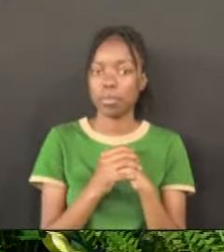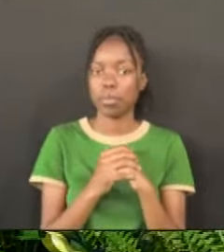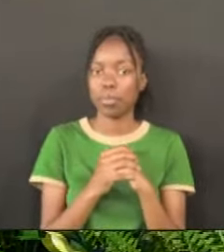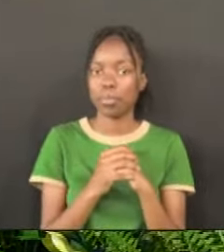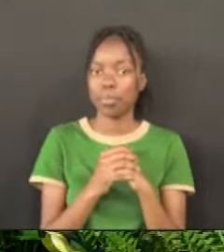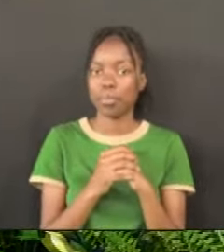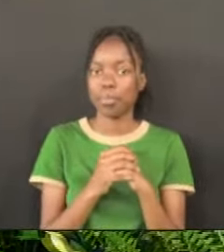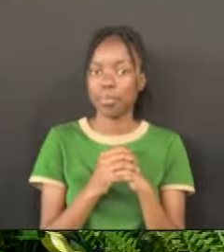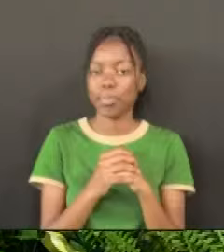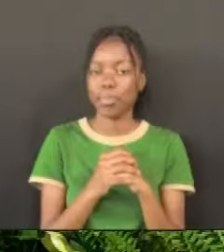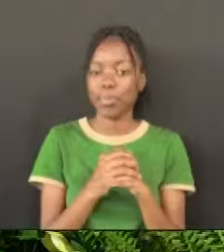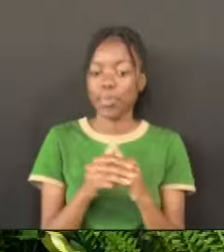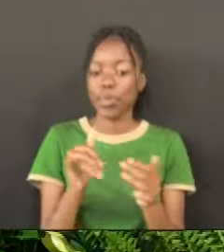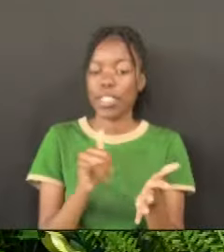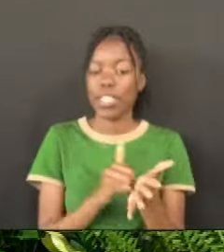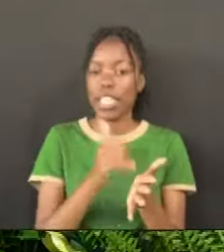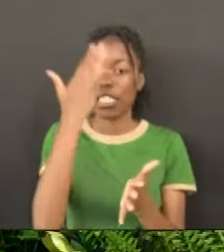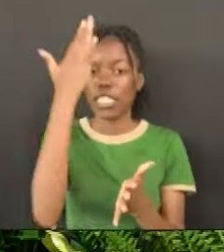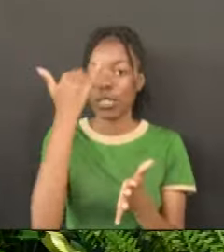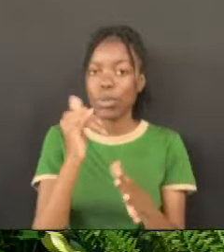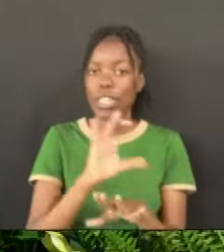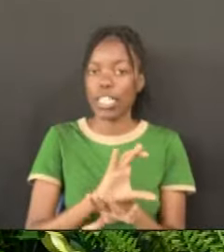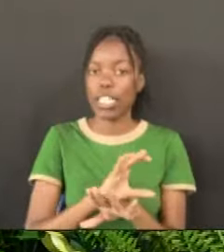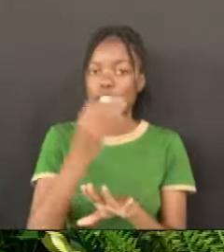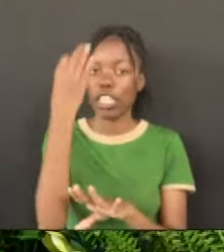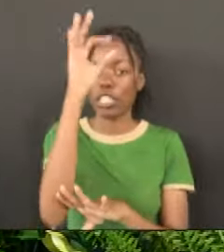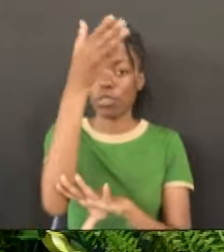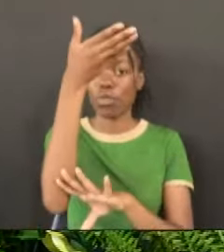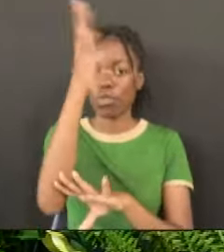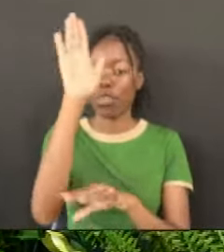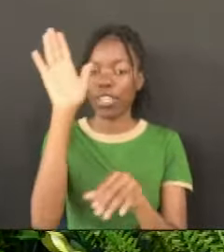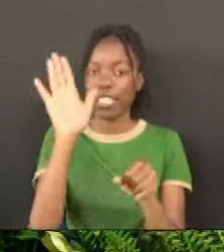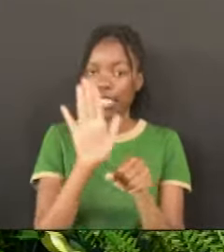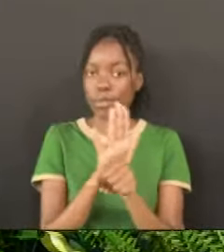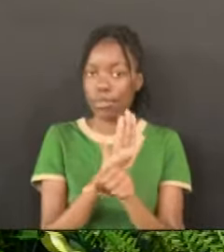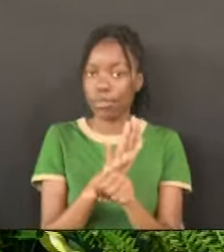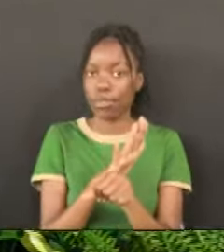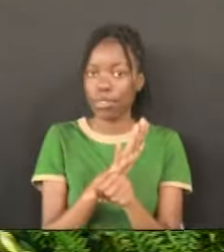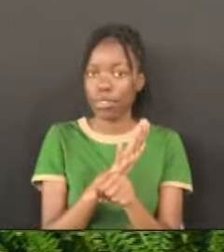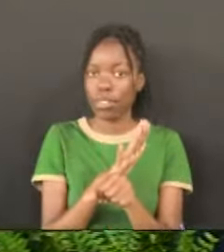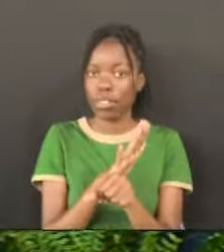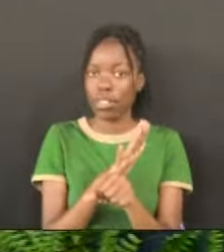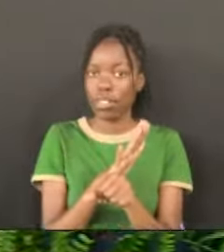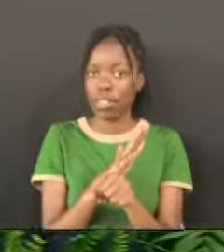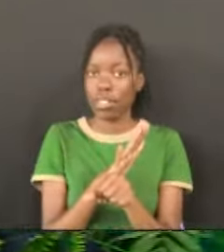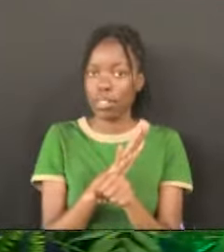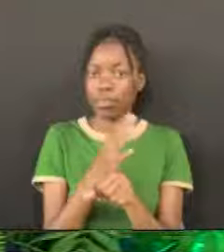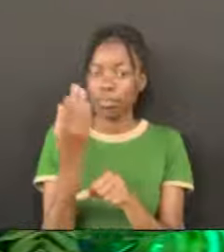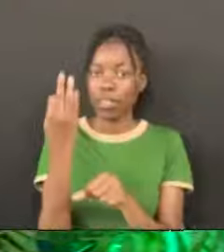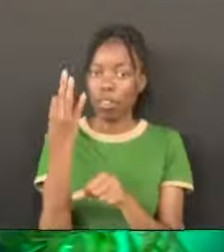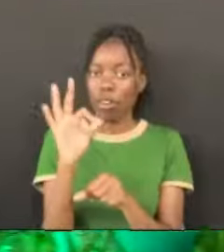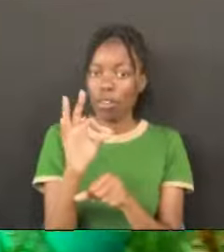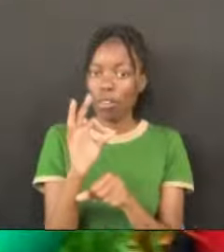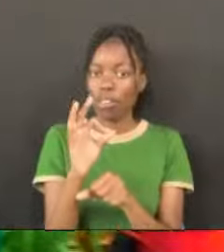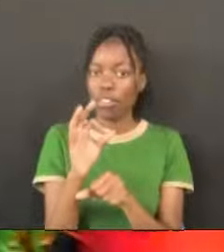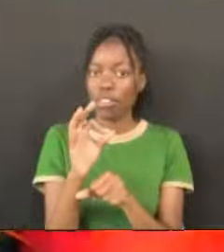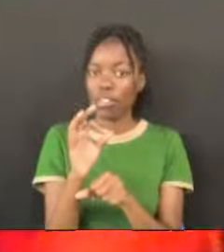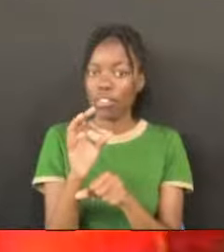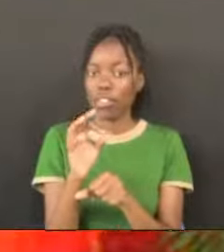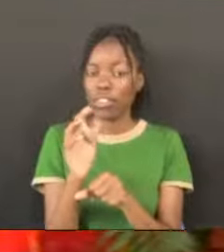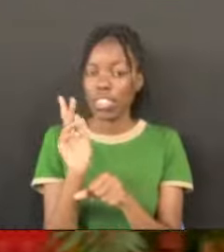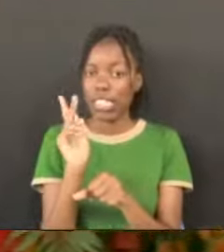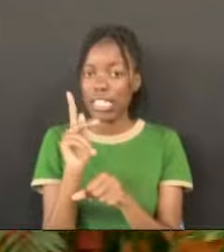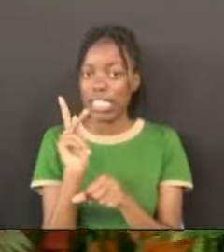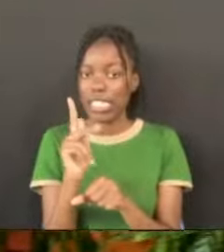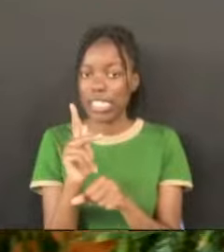And that is why the church of God is full of Abagere, Abagusi, Abagikoyo, because they